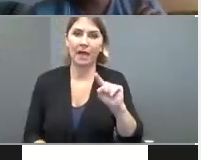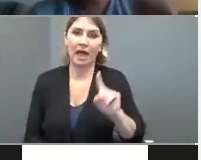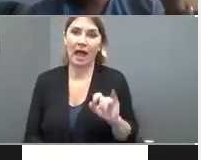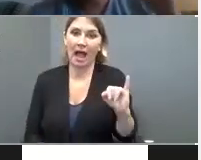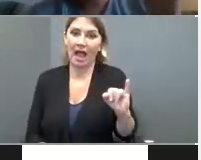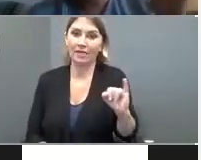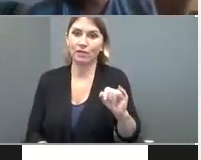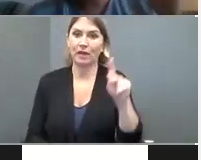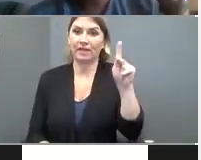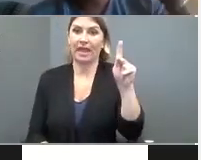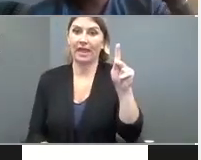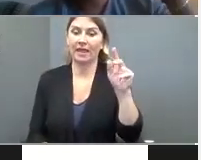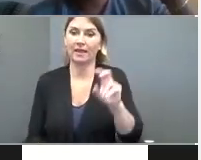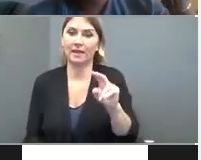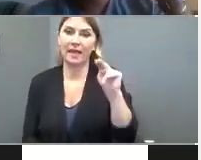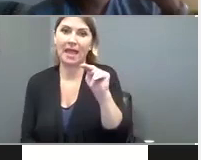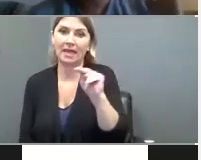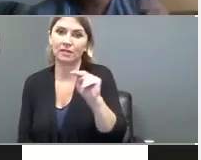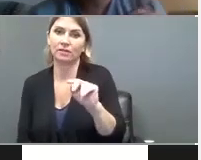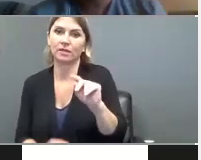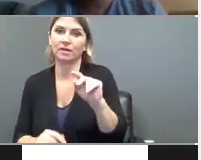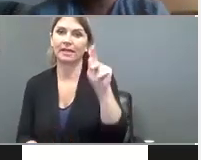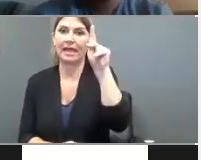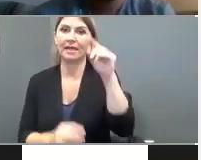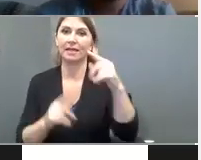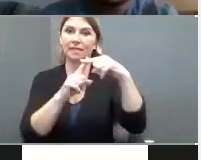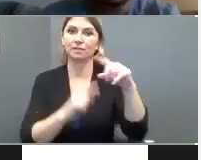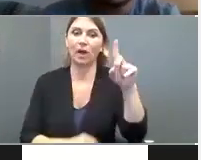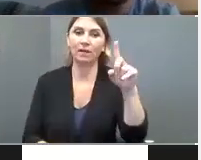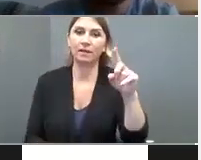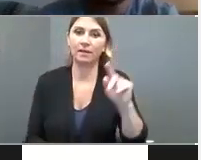k sums up to n to the power of k plus 1 by k plus